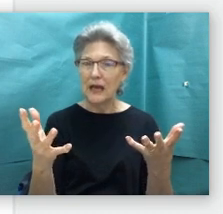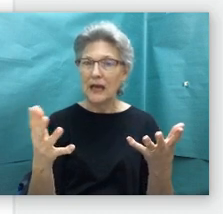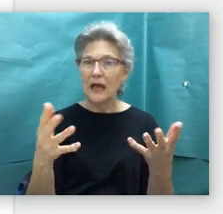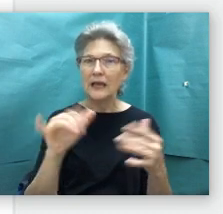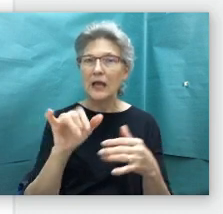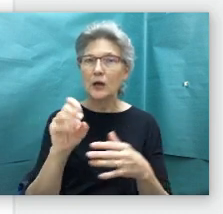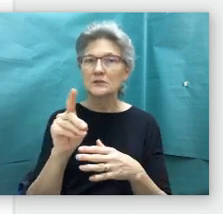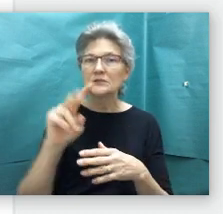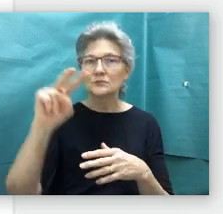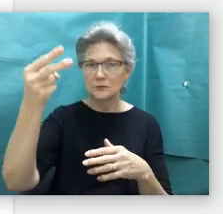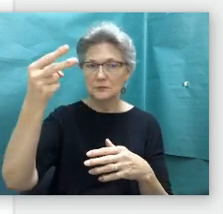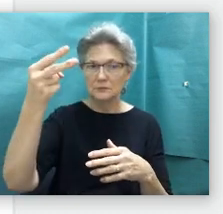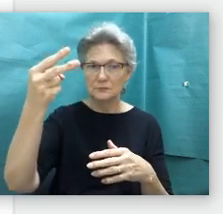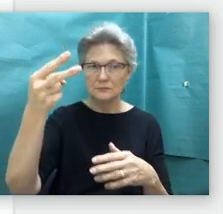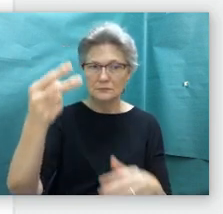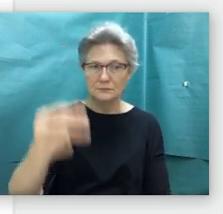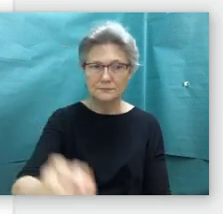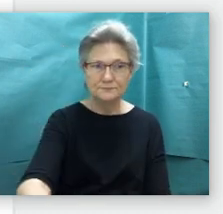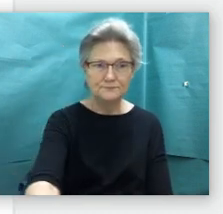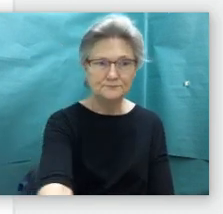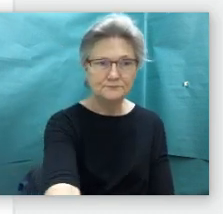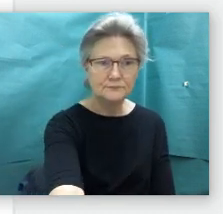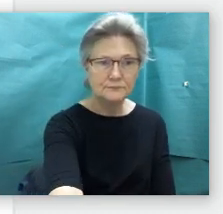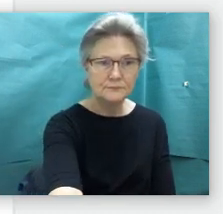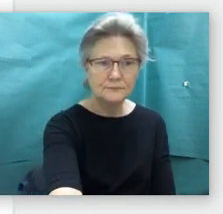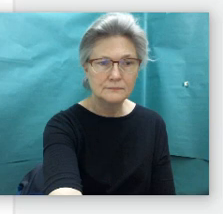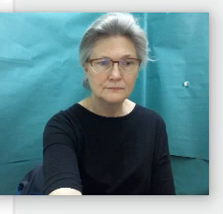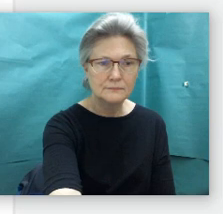Square yards.